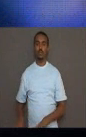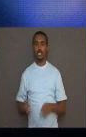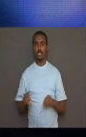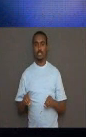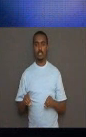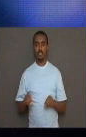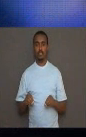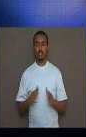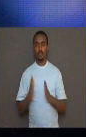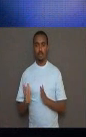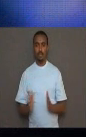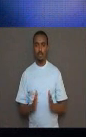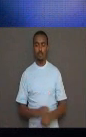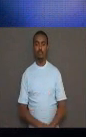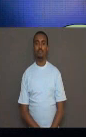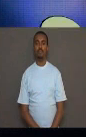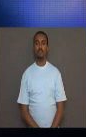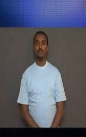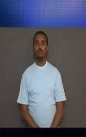Students, let's get ready.